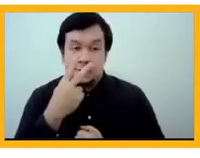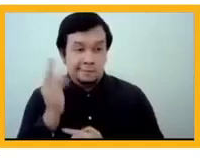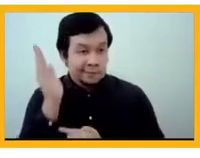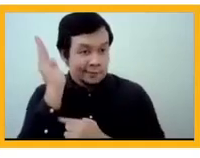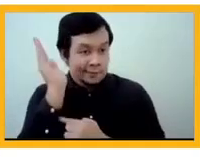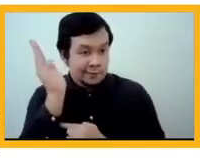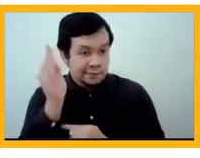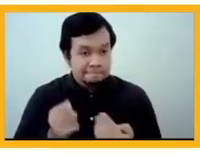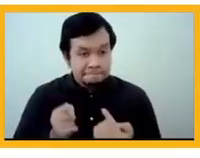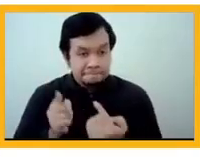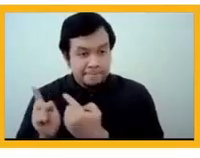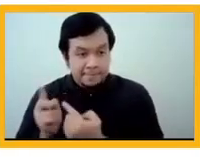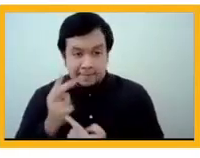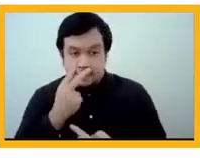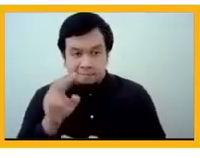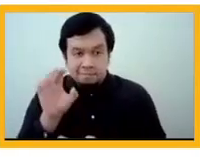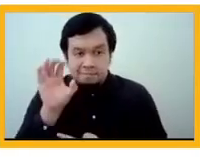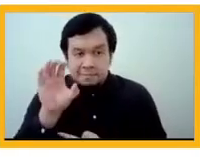across.